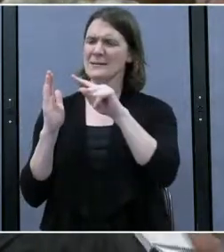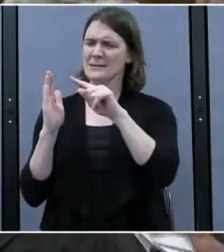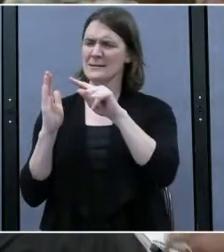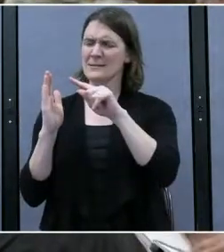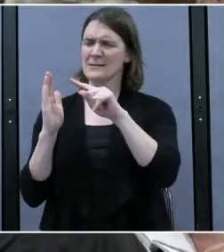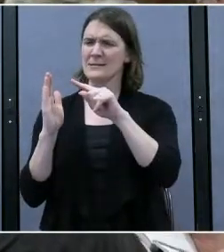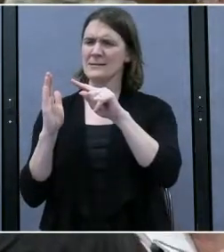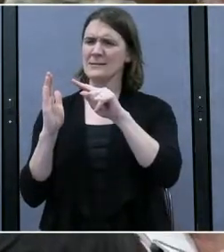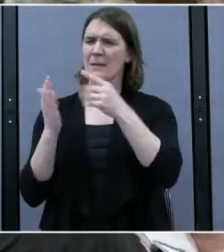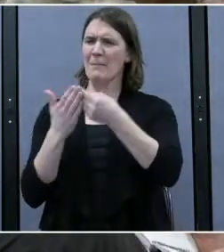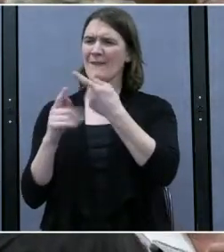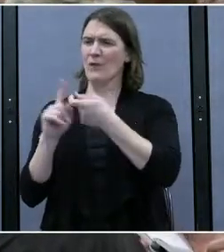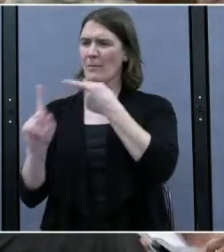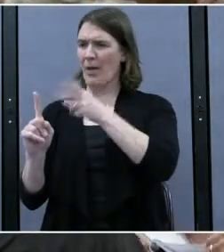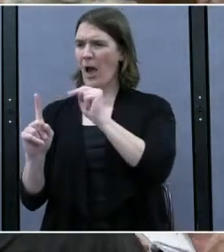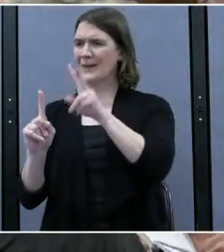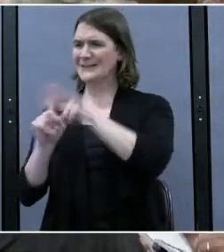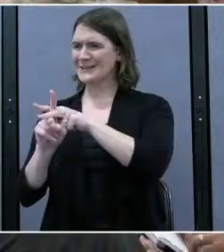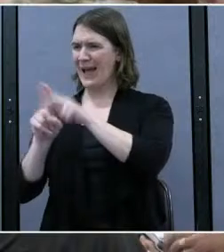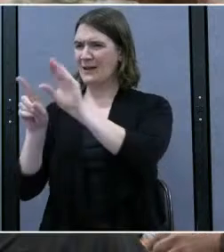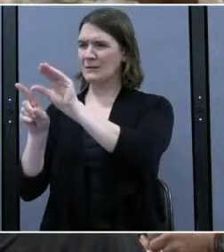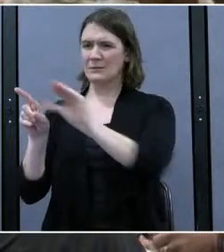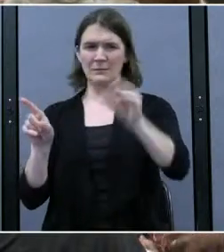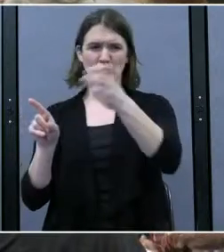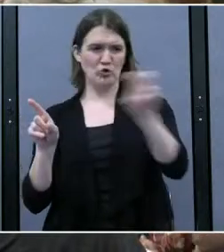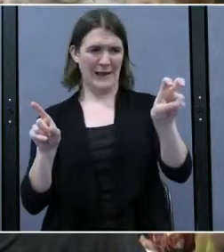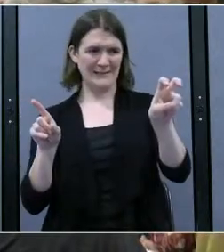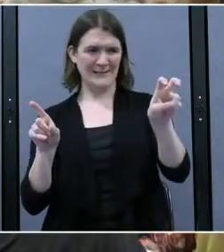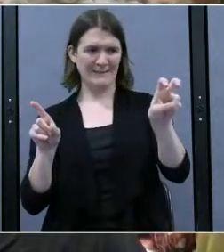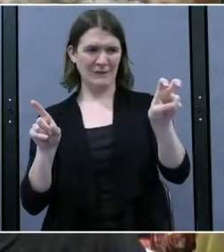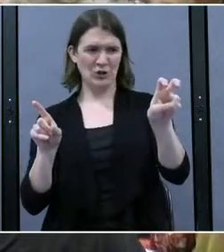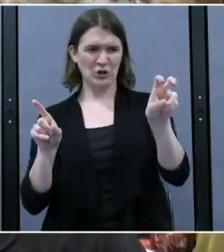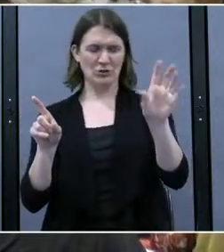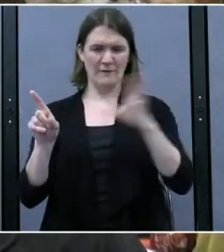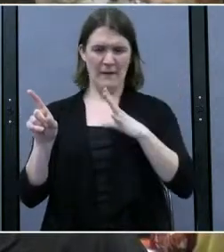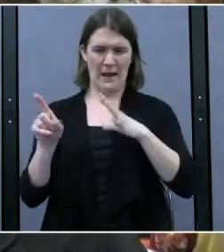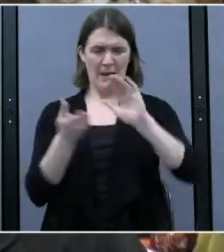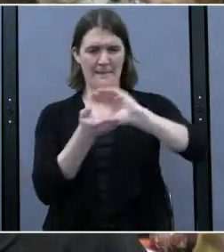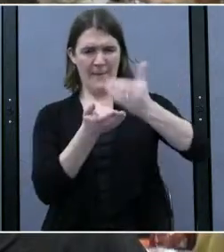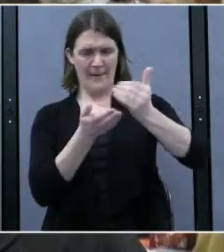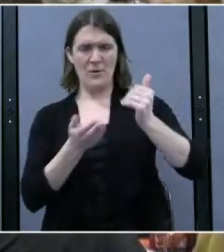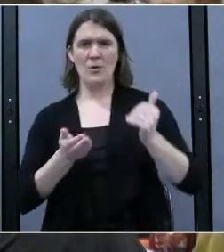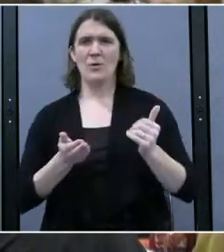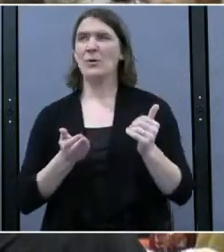that's how, if we decide,